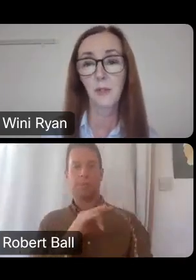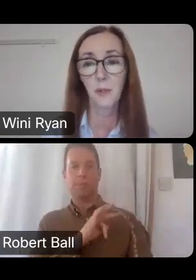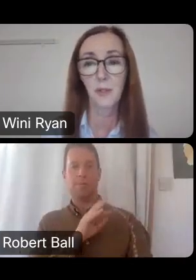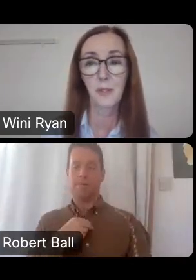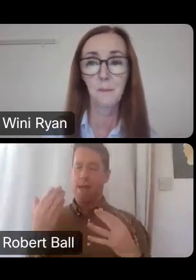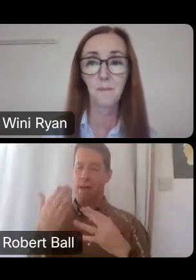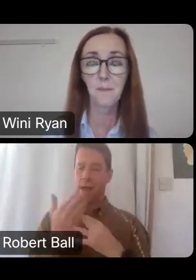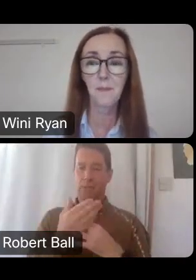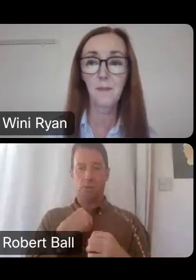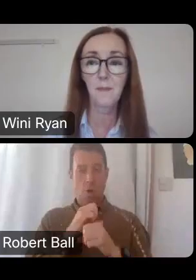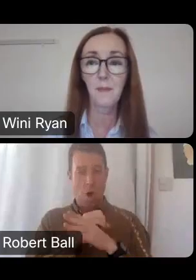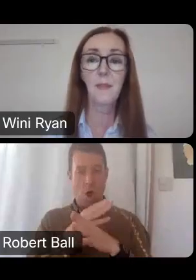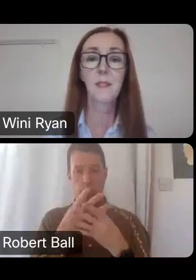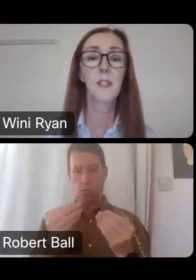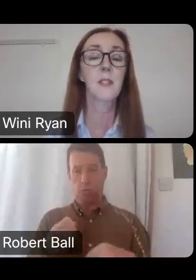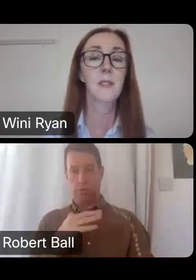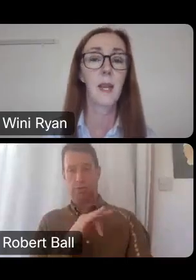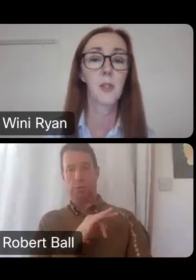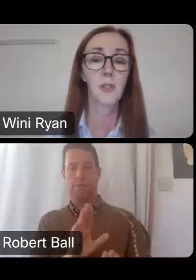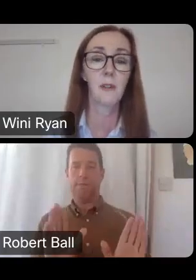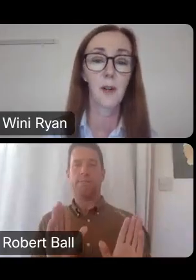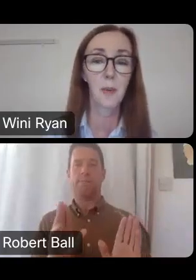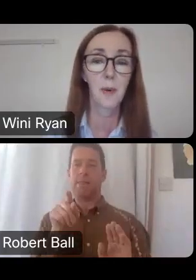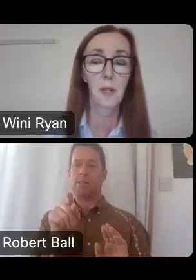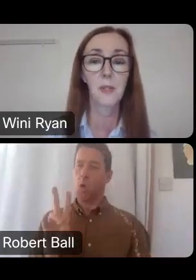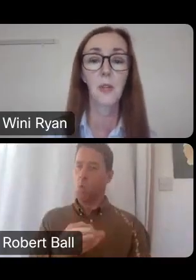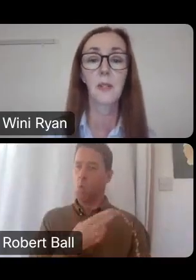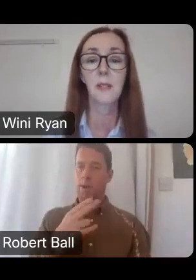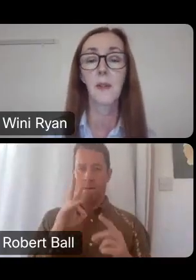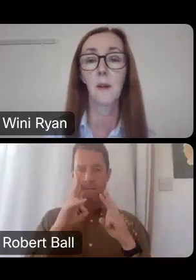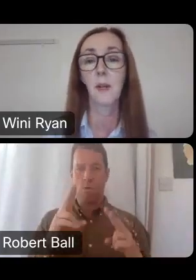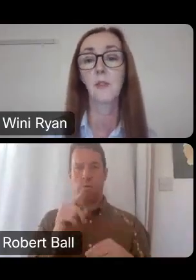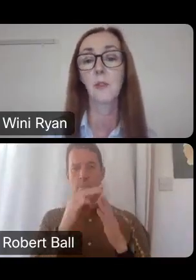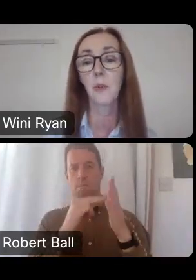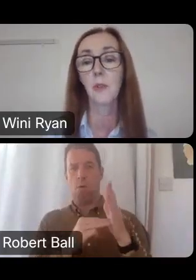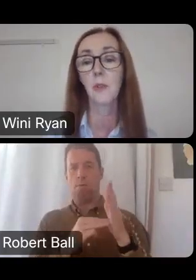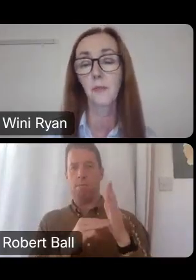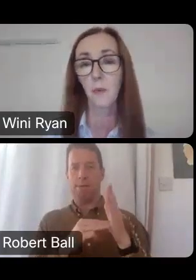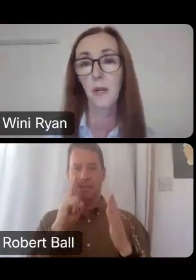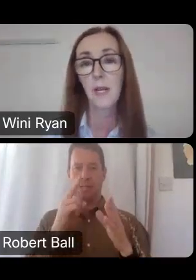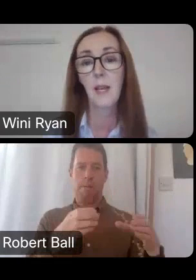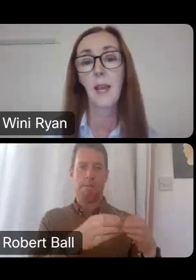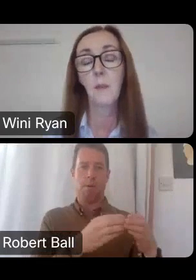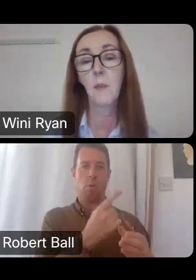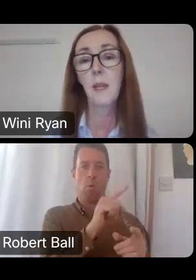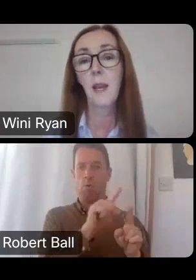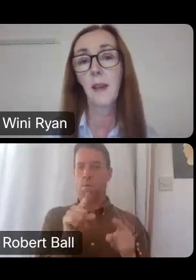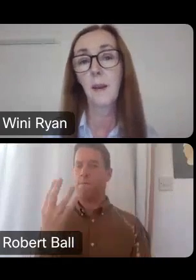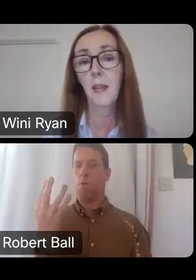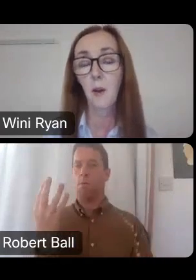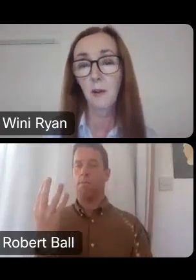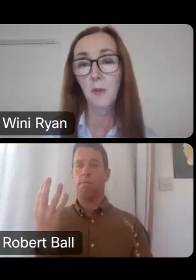facilitator resources. This is just a snapshot of our program. So you can see there modules 1 to 4.